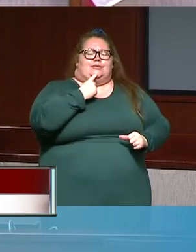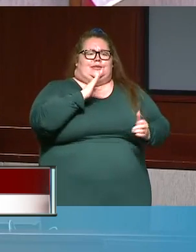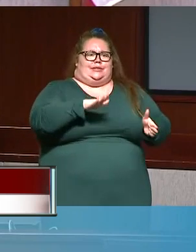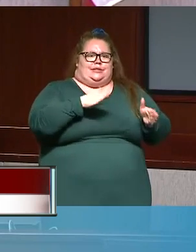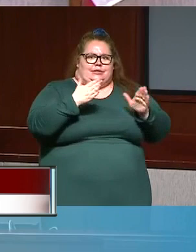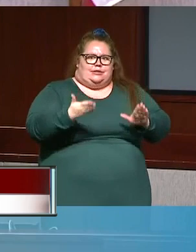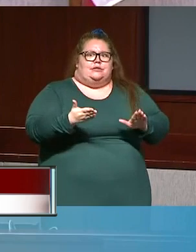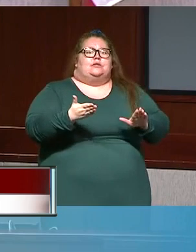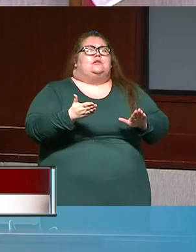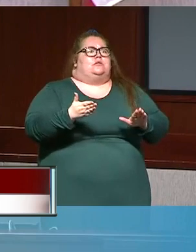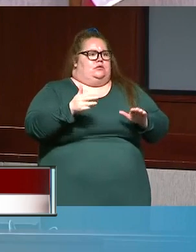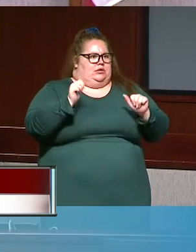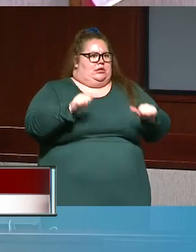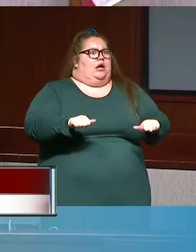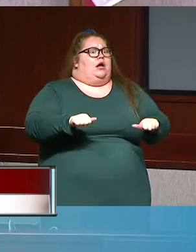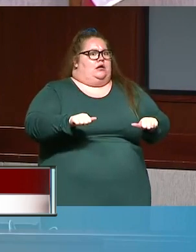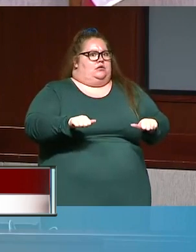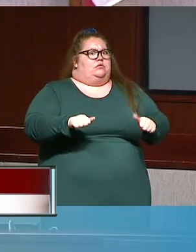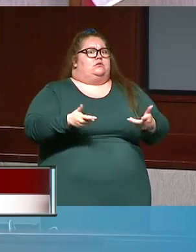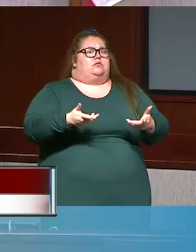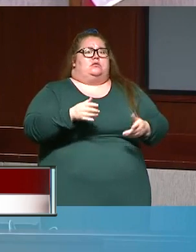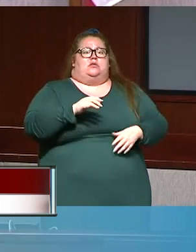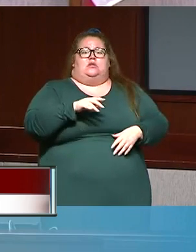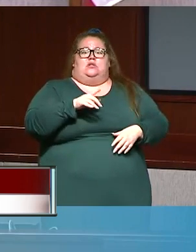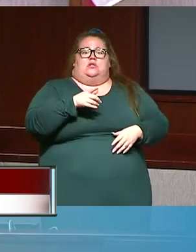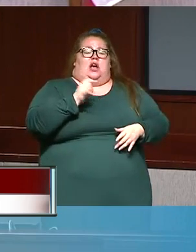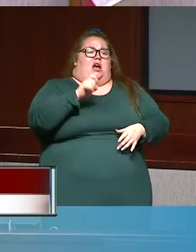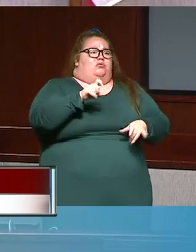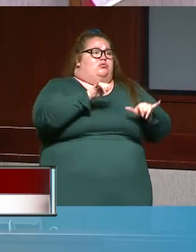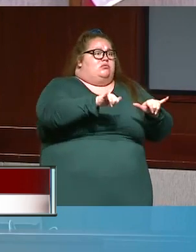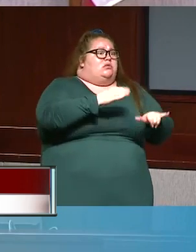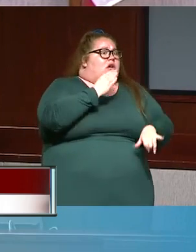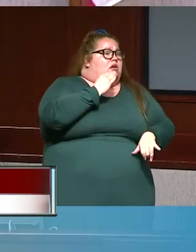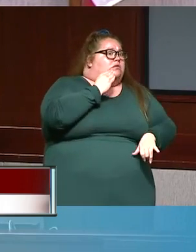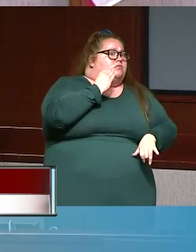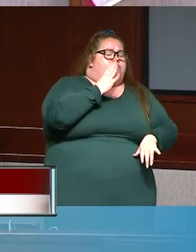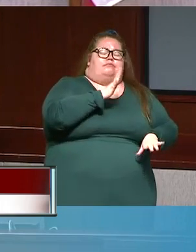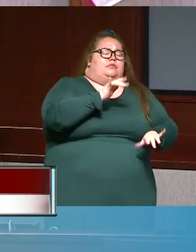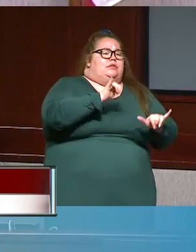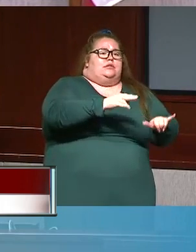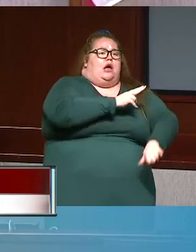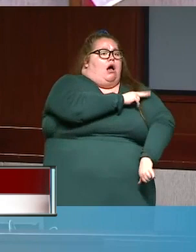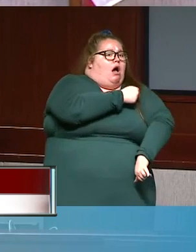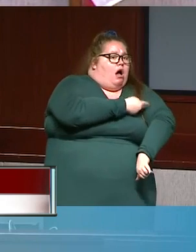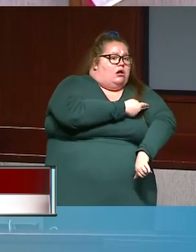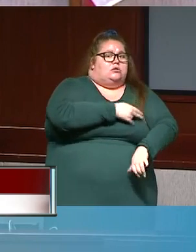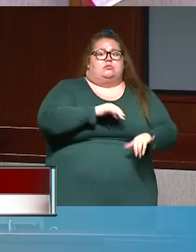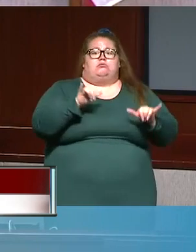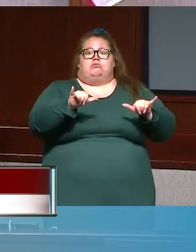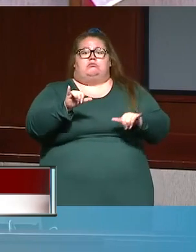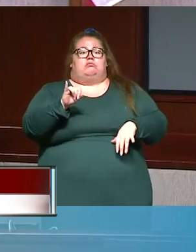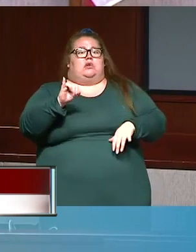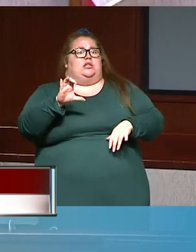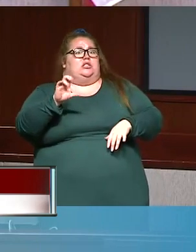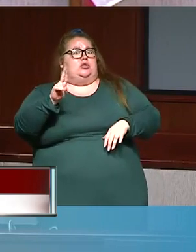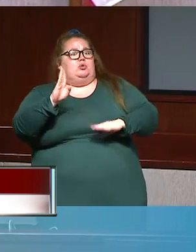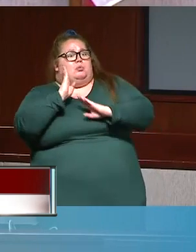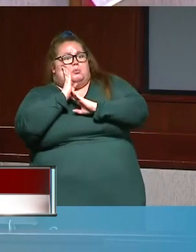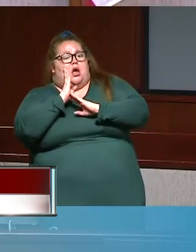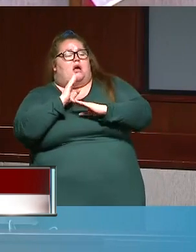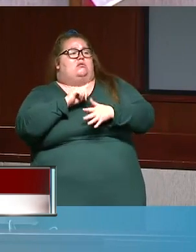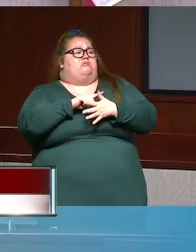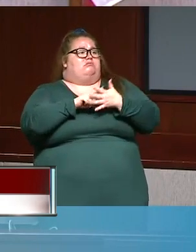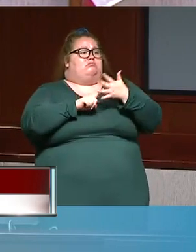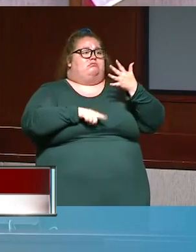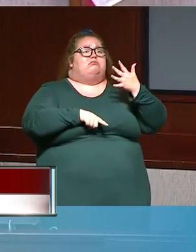cause ICU stays. It causes hospital stays that you can help all of us and yourself